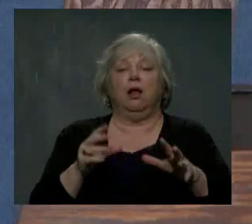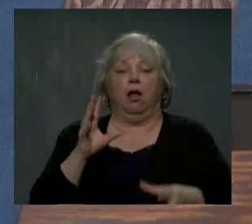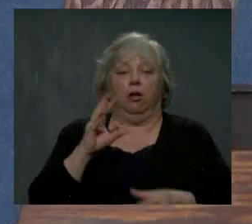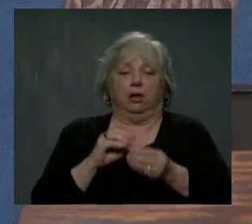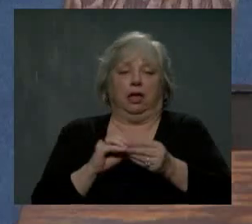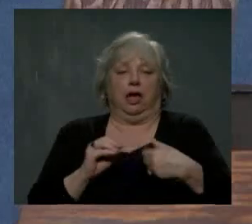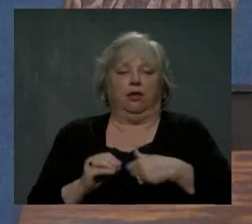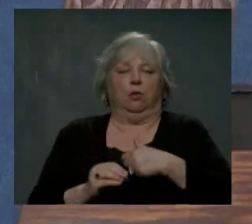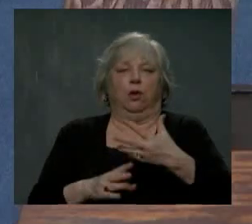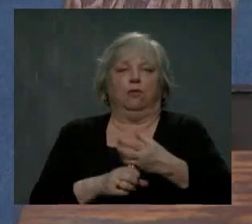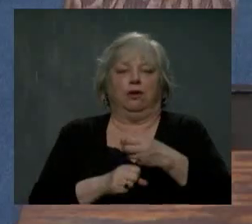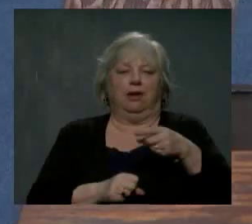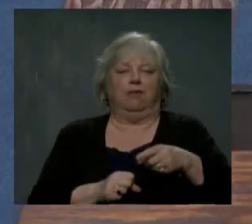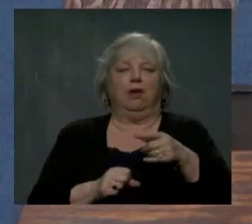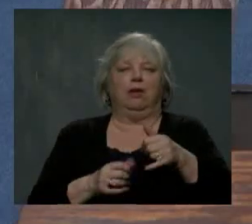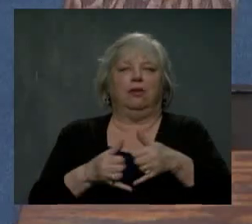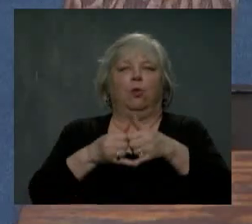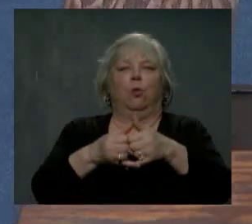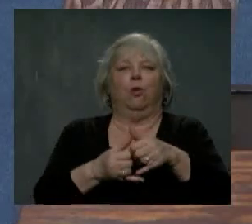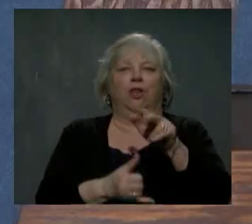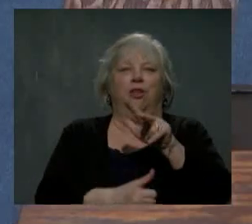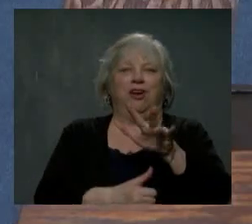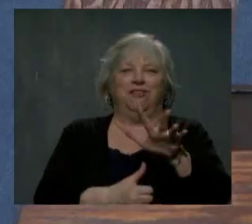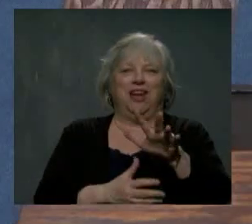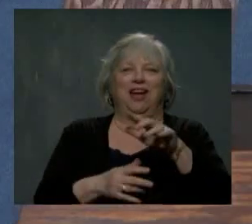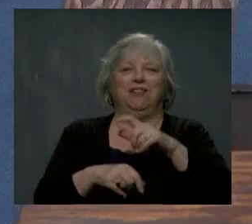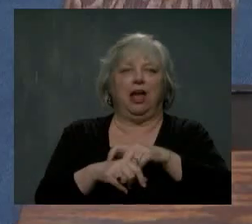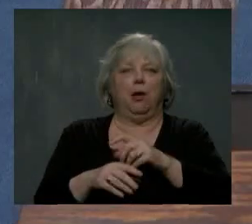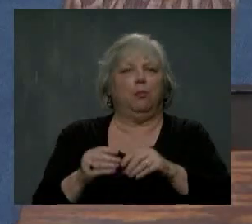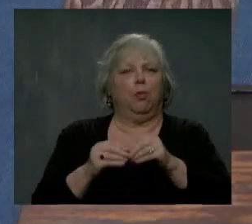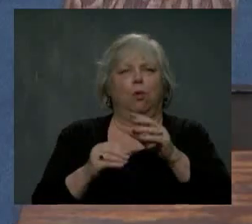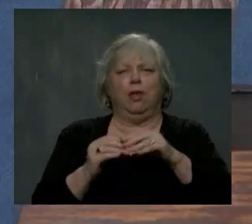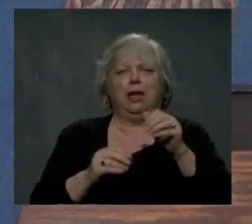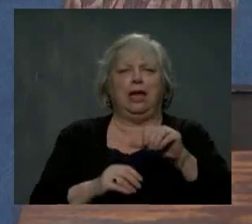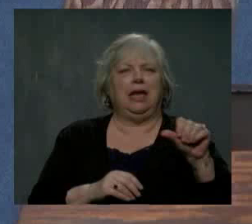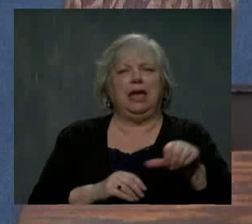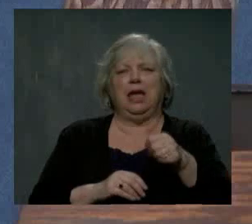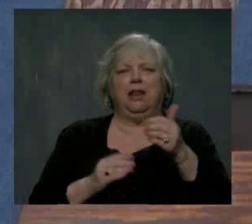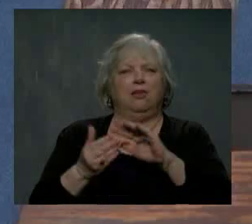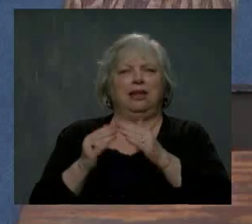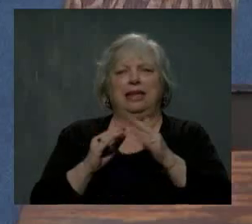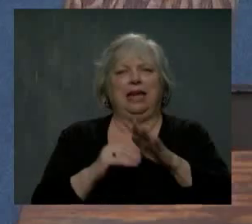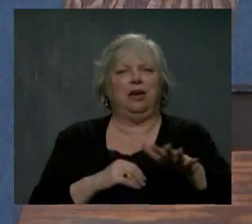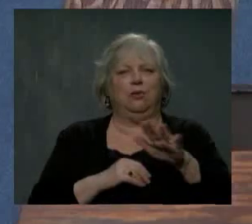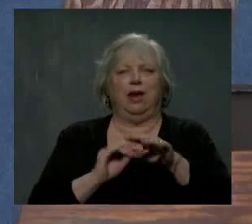award 35 times, more than any other municipality in the state.